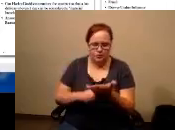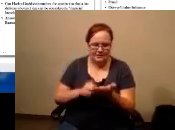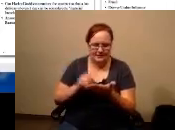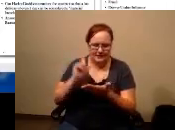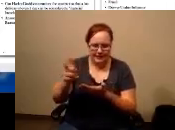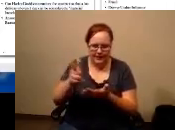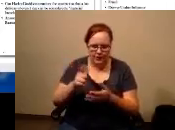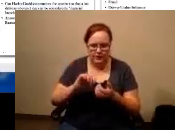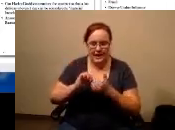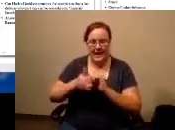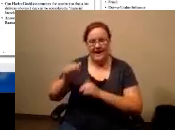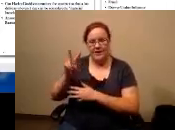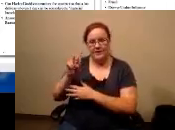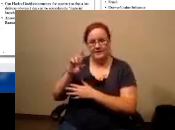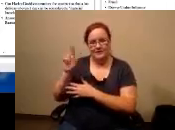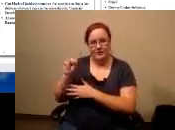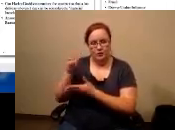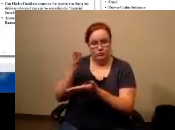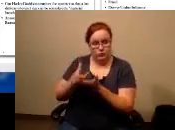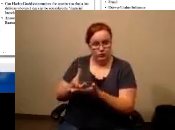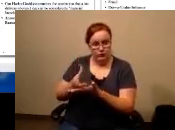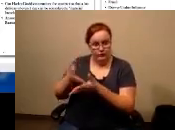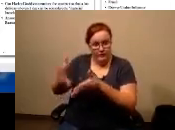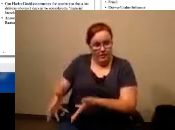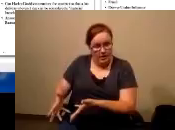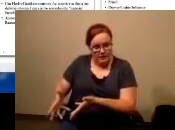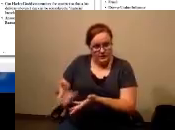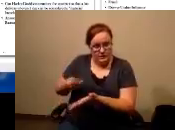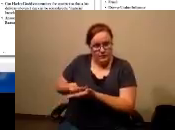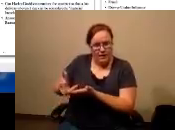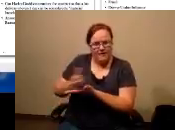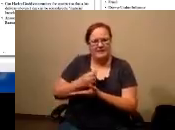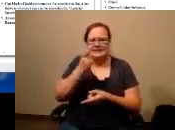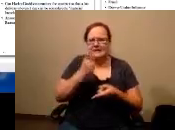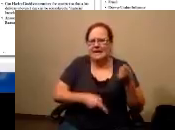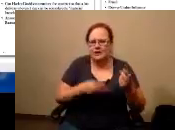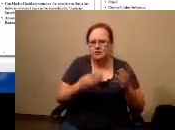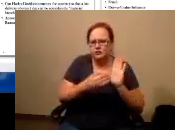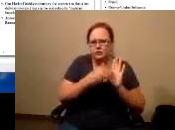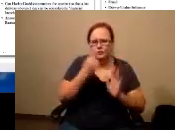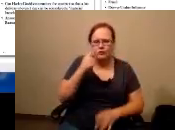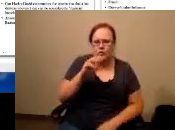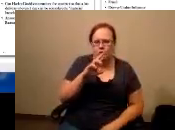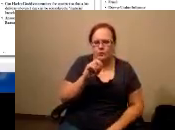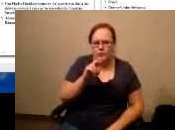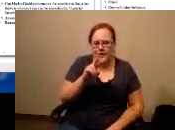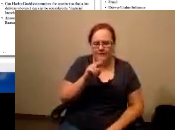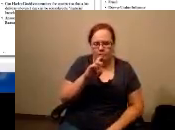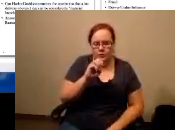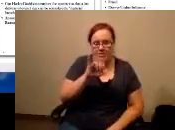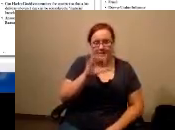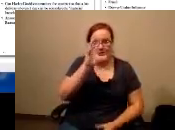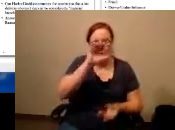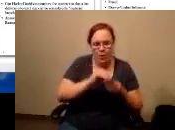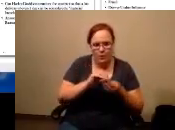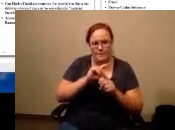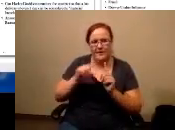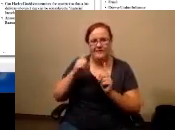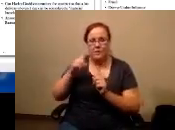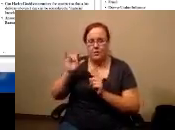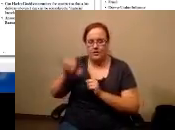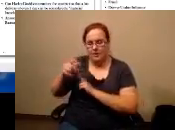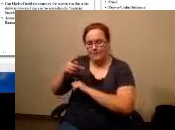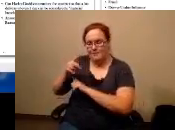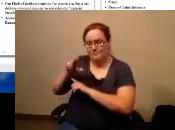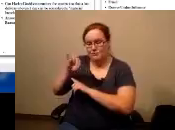How would Byrd prove his lost profits? I mean, he can't sue for revenue. Revenue is total. He can only sue for profit he would